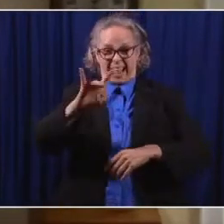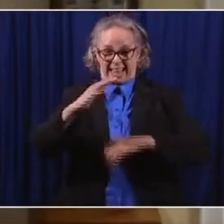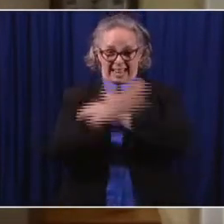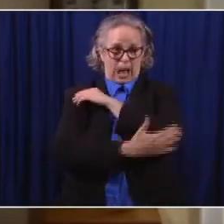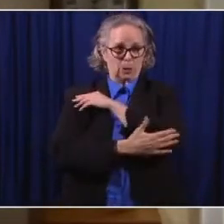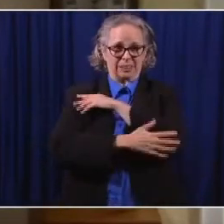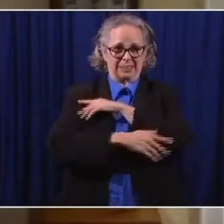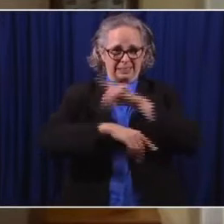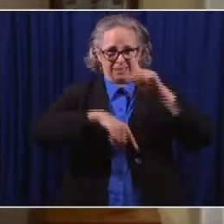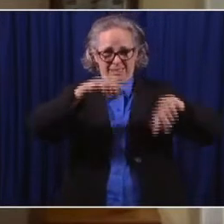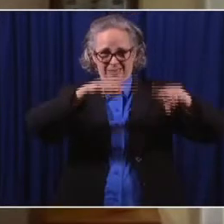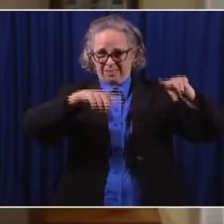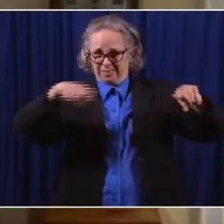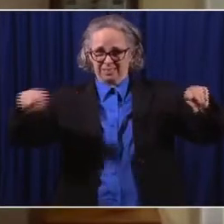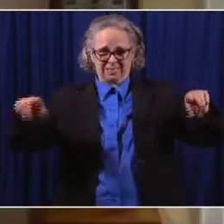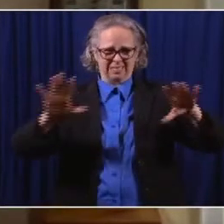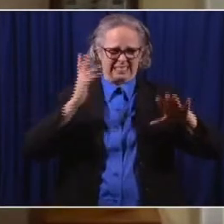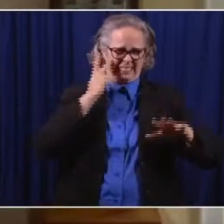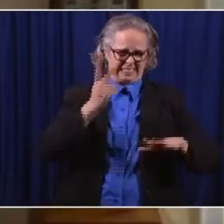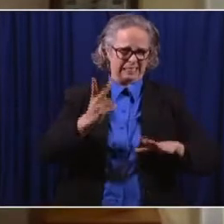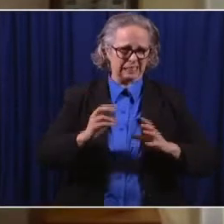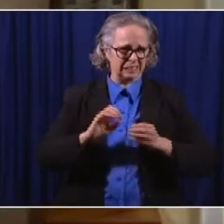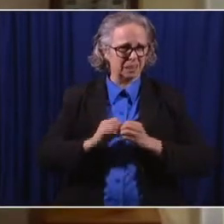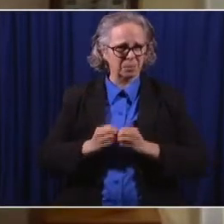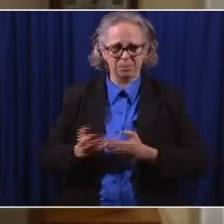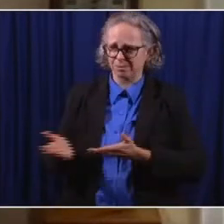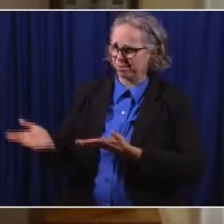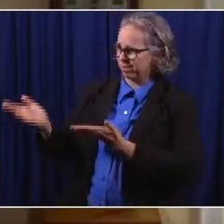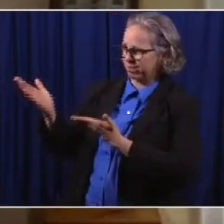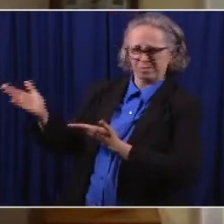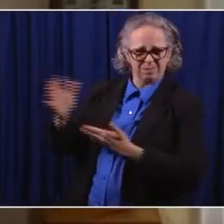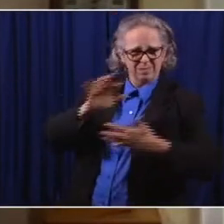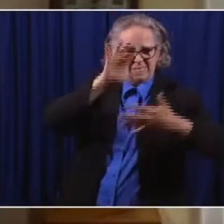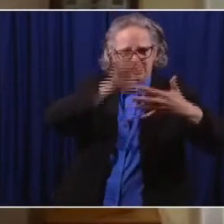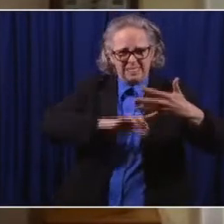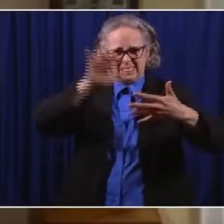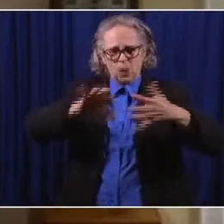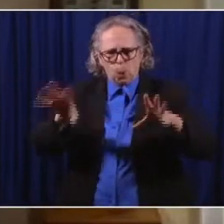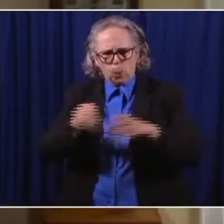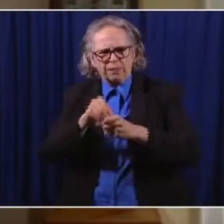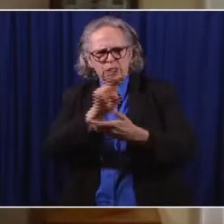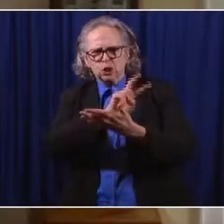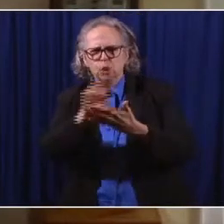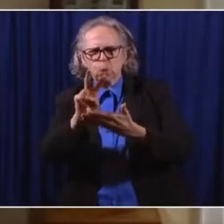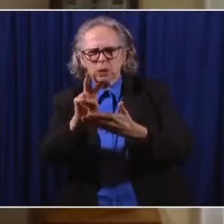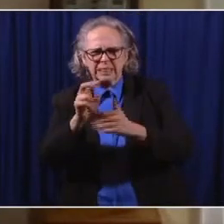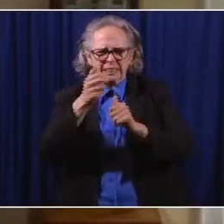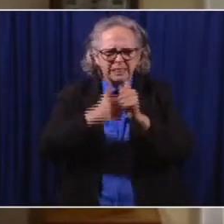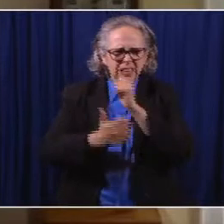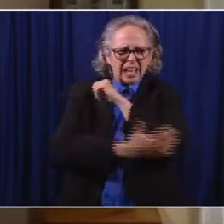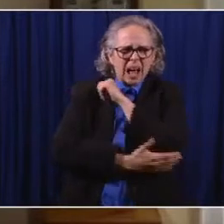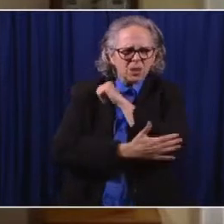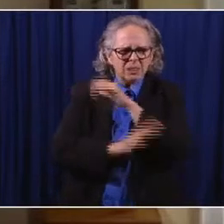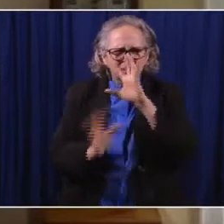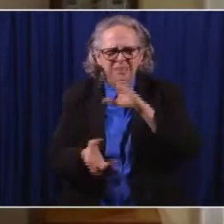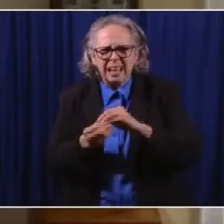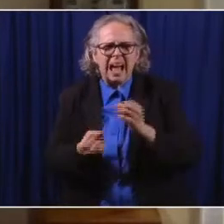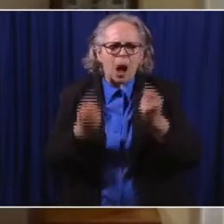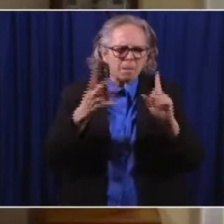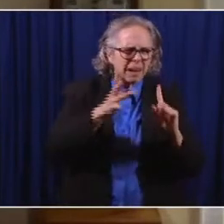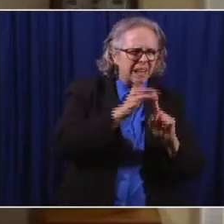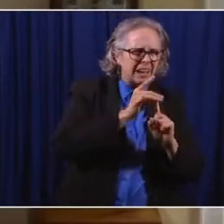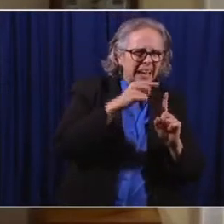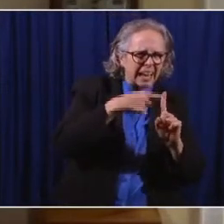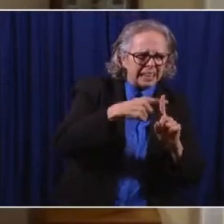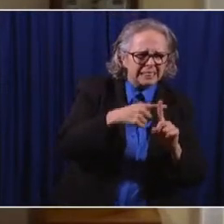ago, really just trying to do the snapshot of 2 weeks to see how many cases each county had, and then we